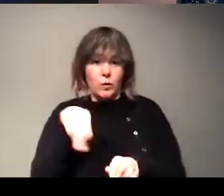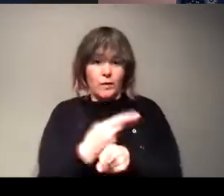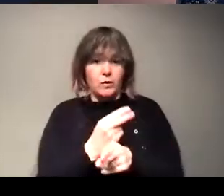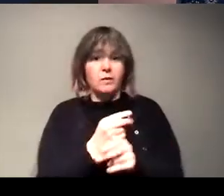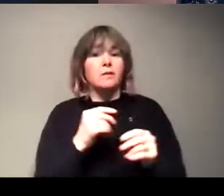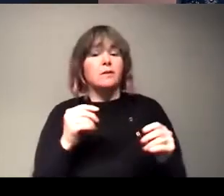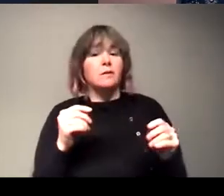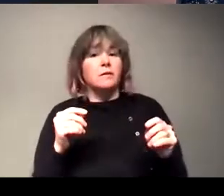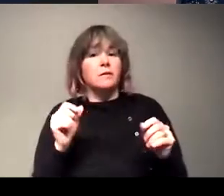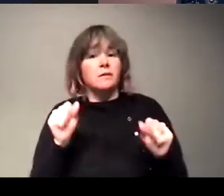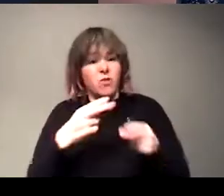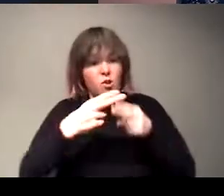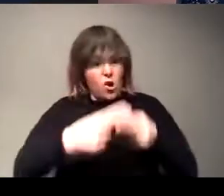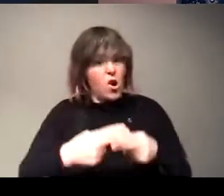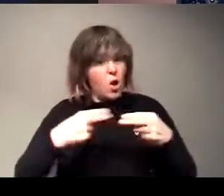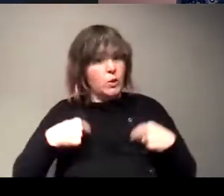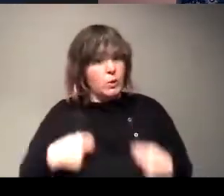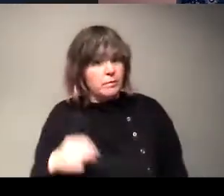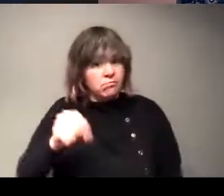no, they're called humans.